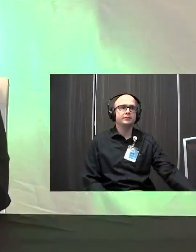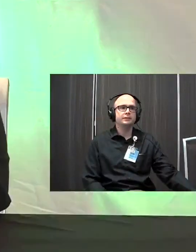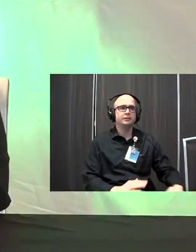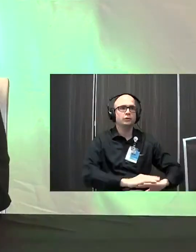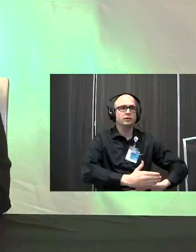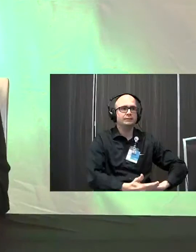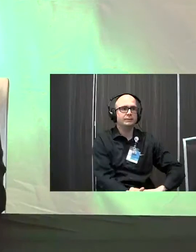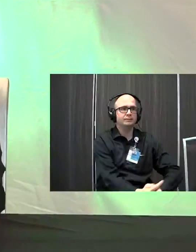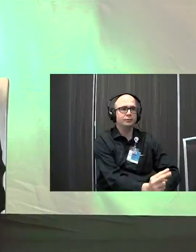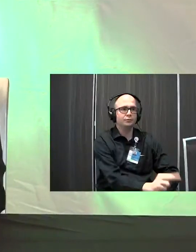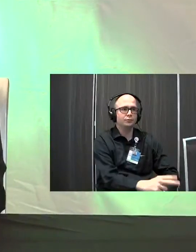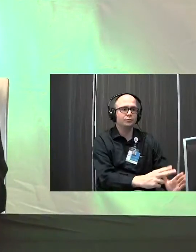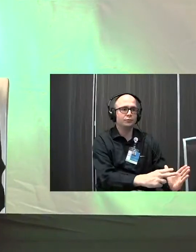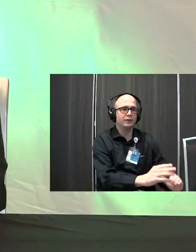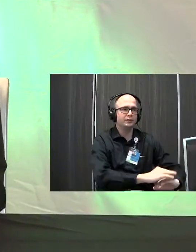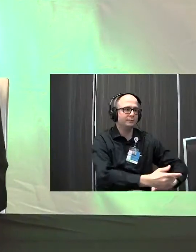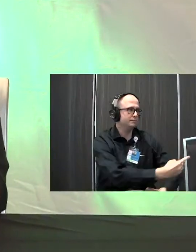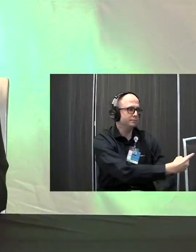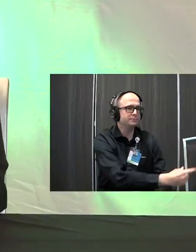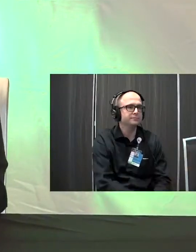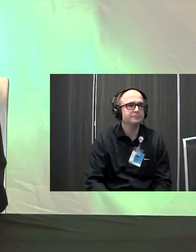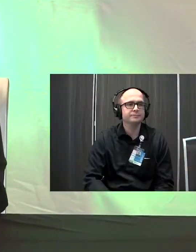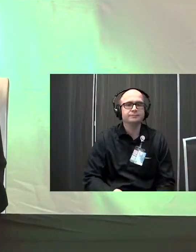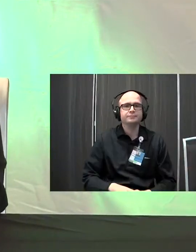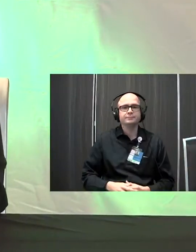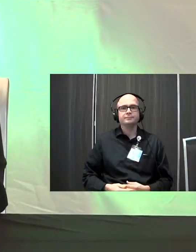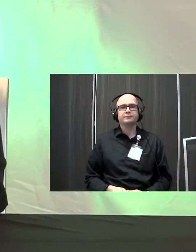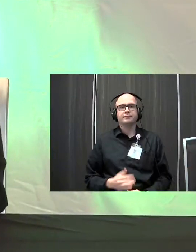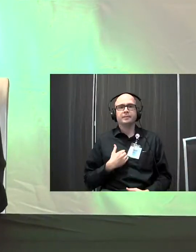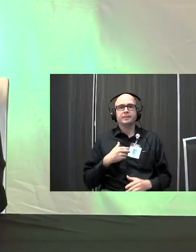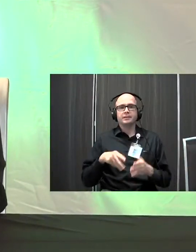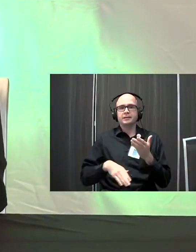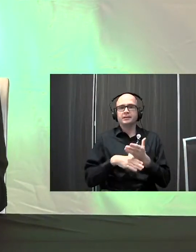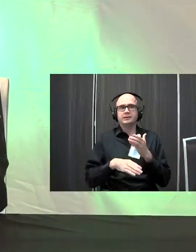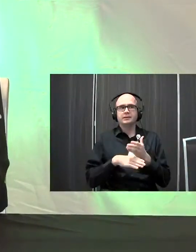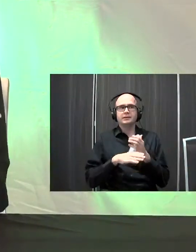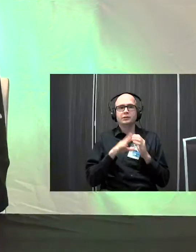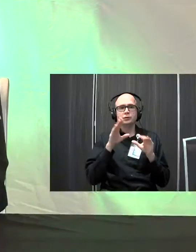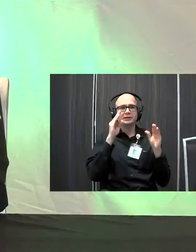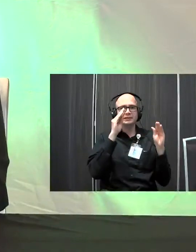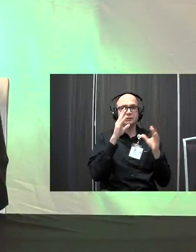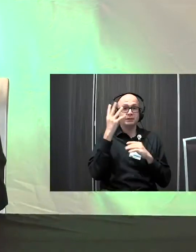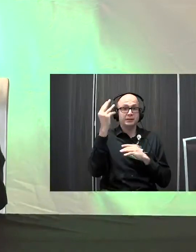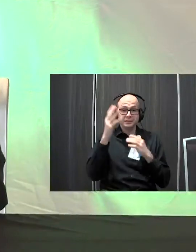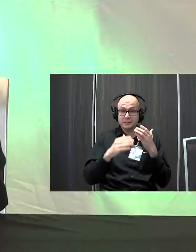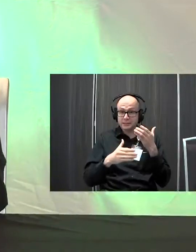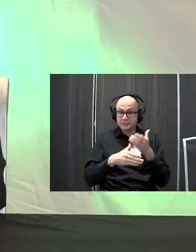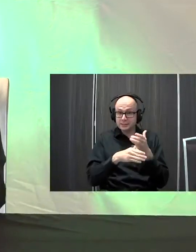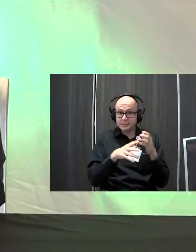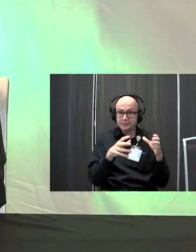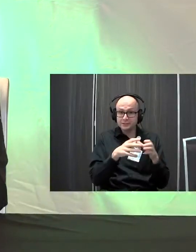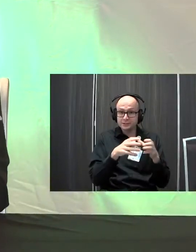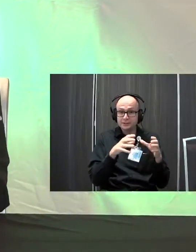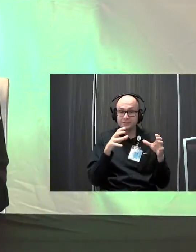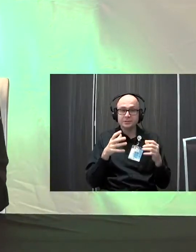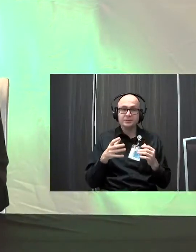thinking, and if they really want the kicking motion, can we teach them to ask to go outside and kick a soccer ball, or so they're